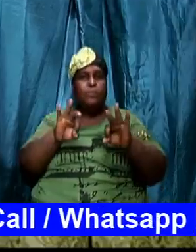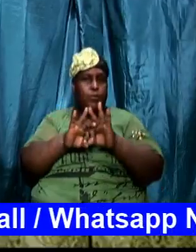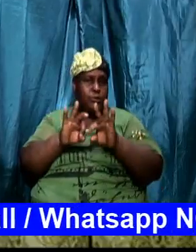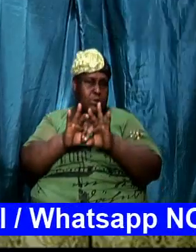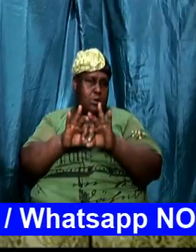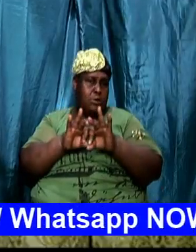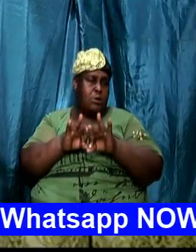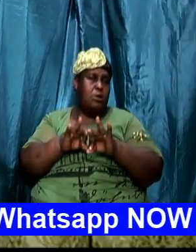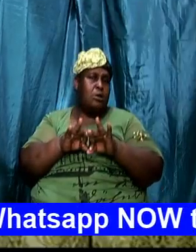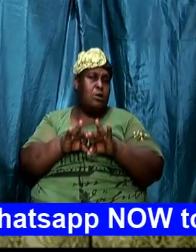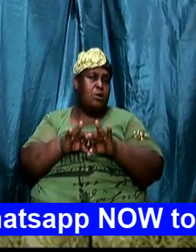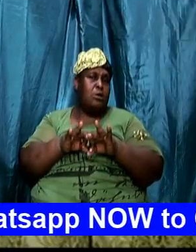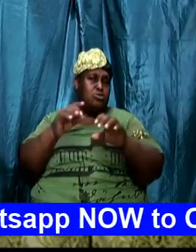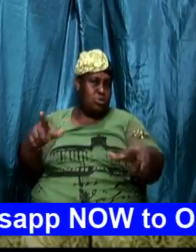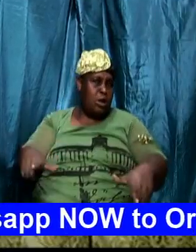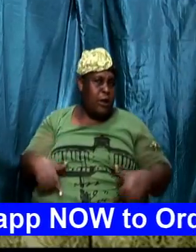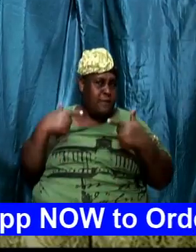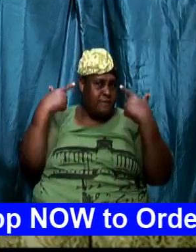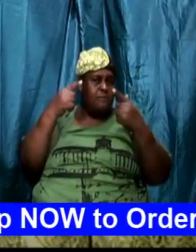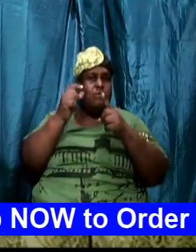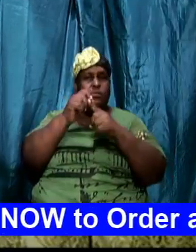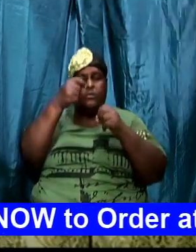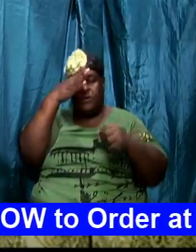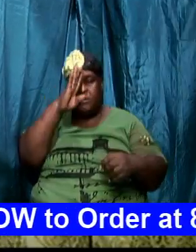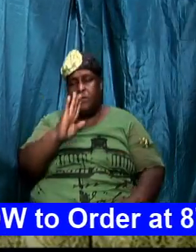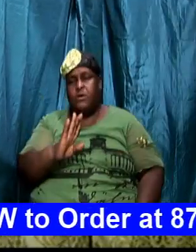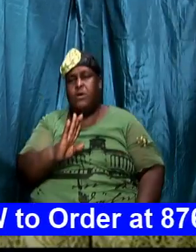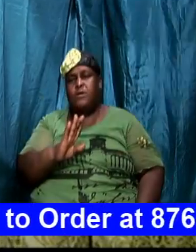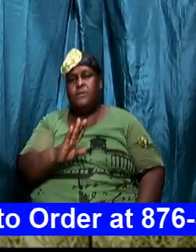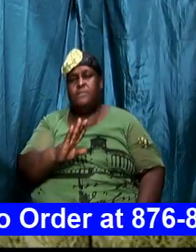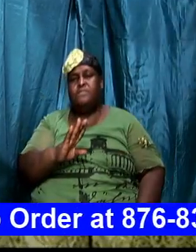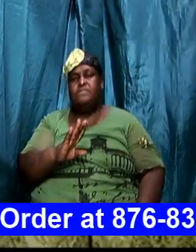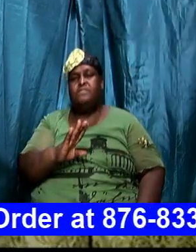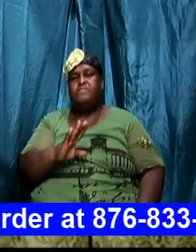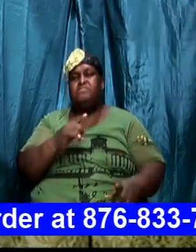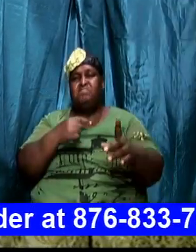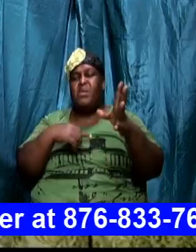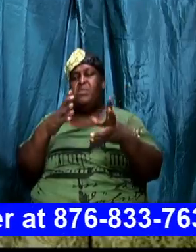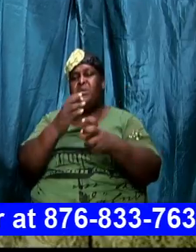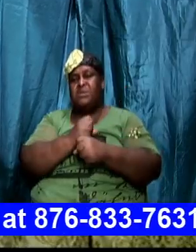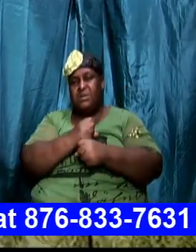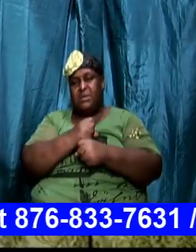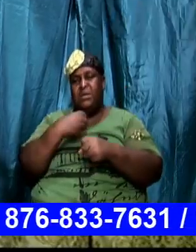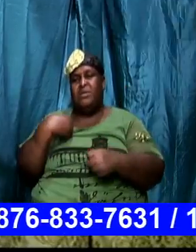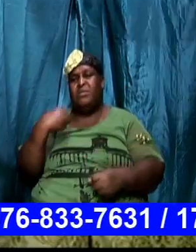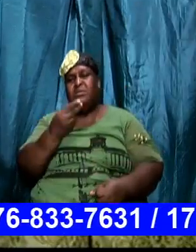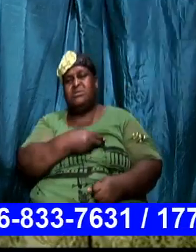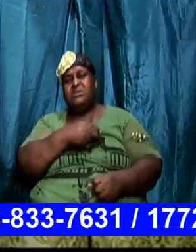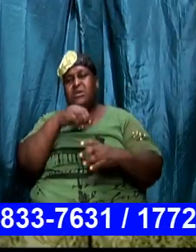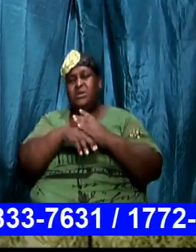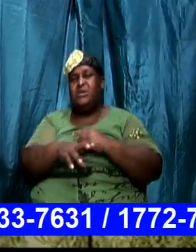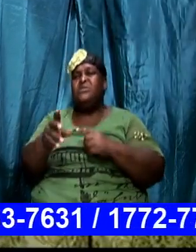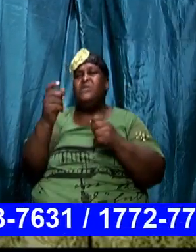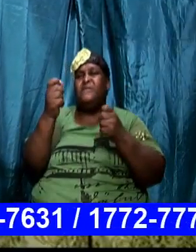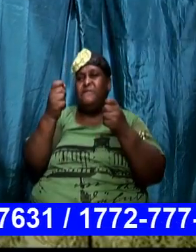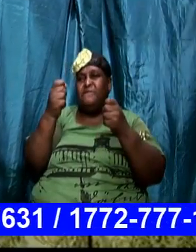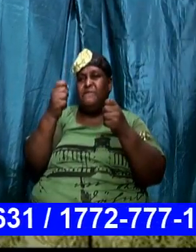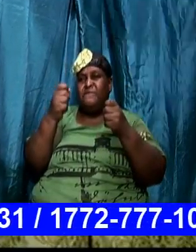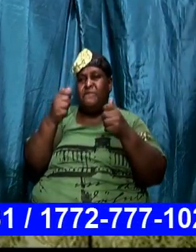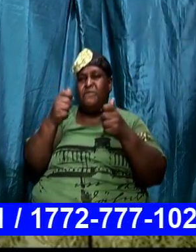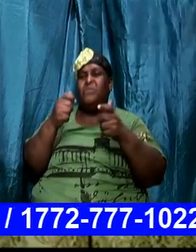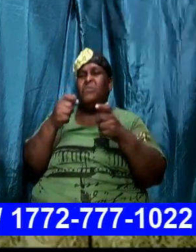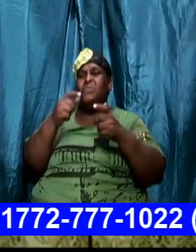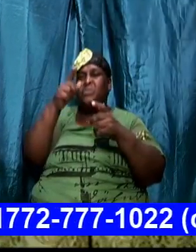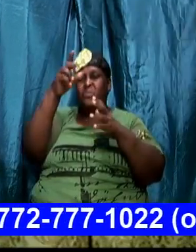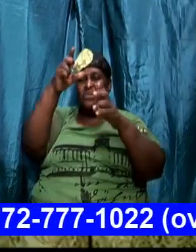the sequence that I had, because I was going to take us right now into a few slides to go through some things. But I